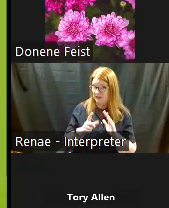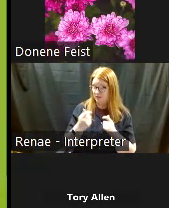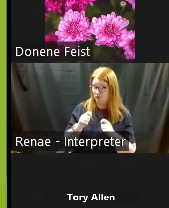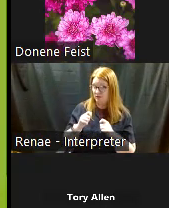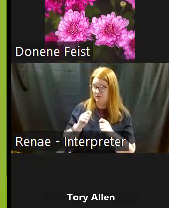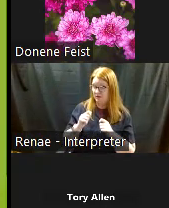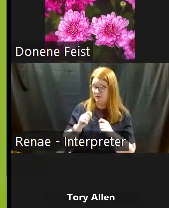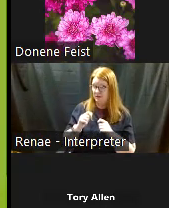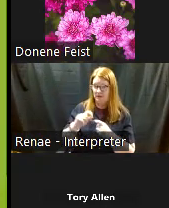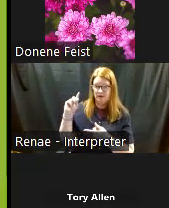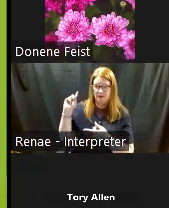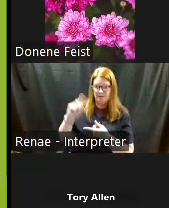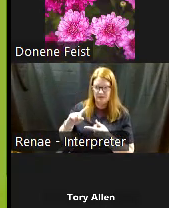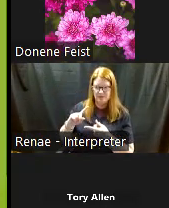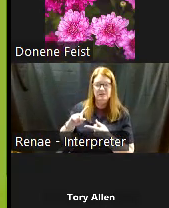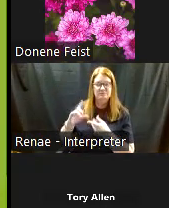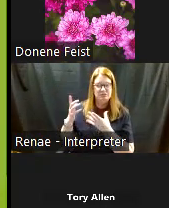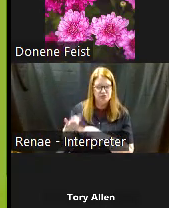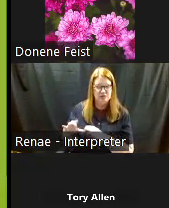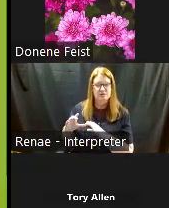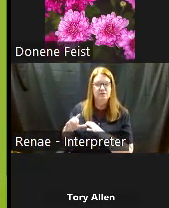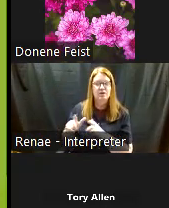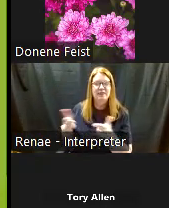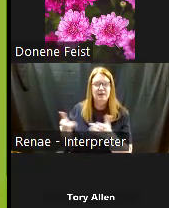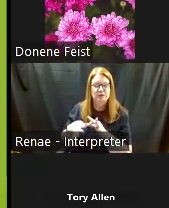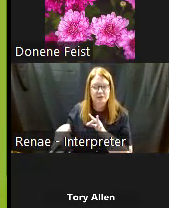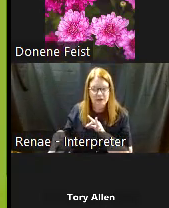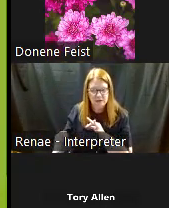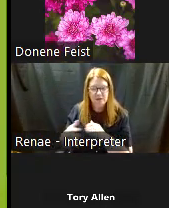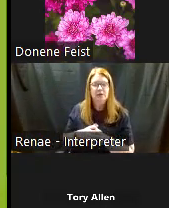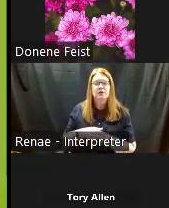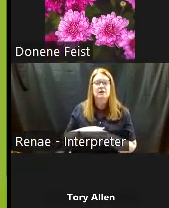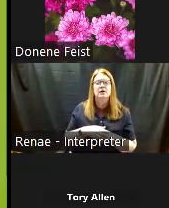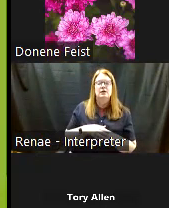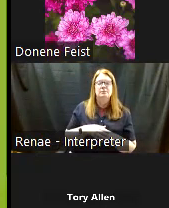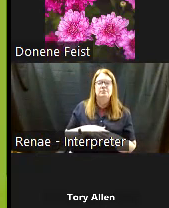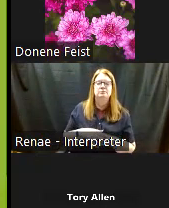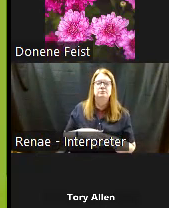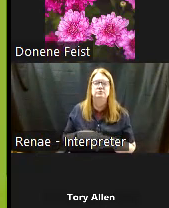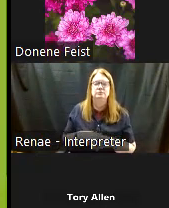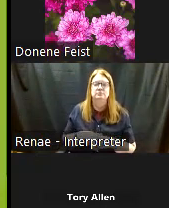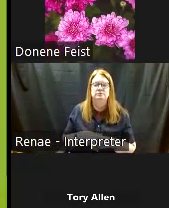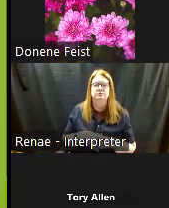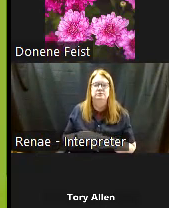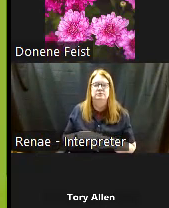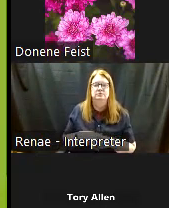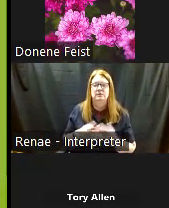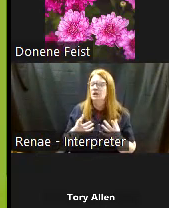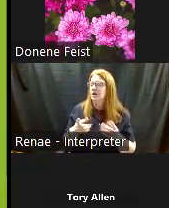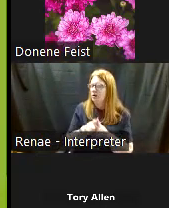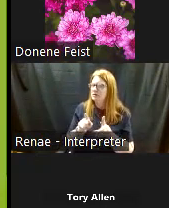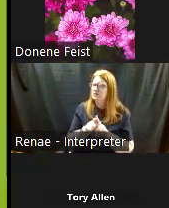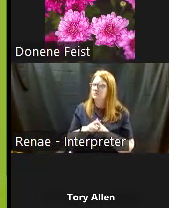minimize the chances for language delays. And also that we're kind of working in harmony with our baby's natural